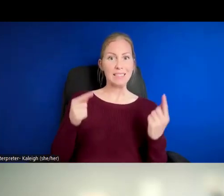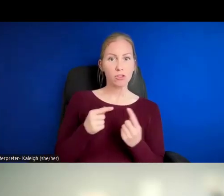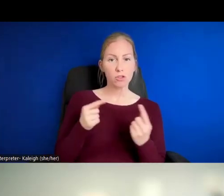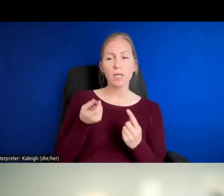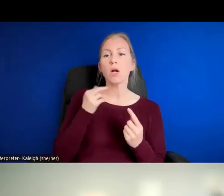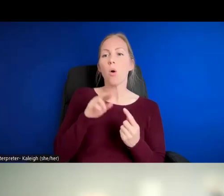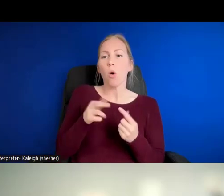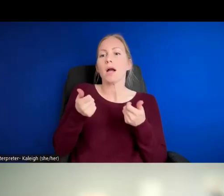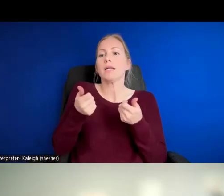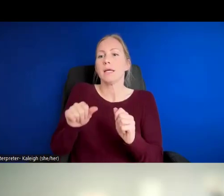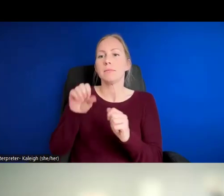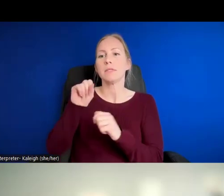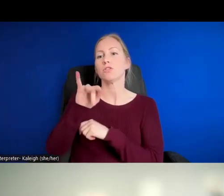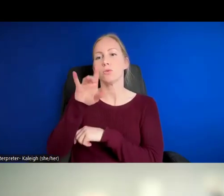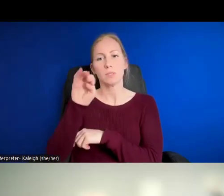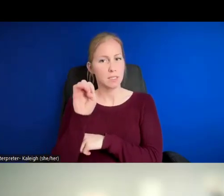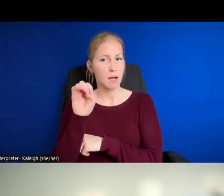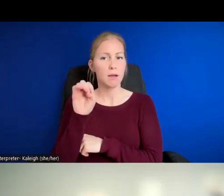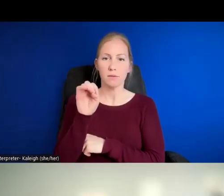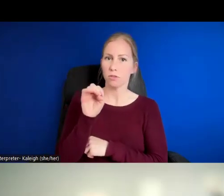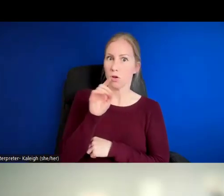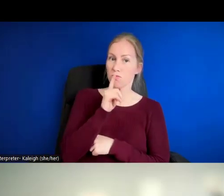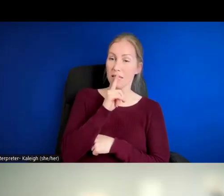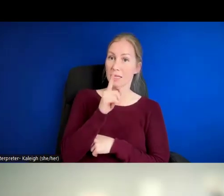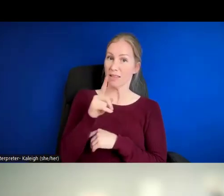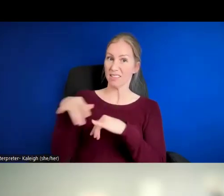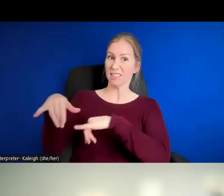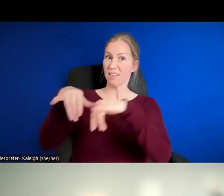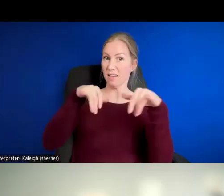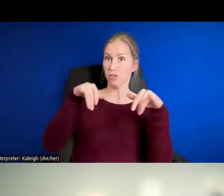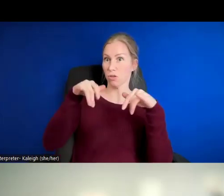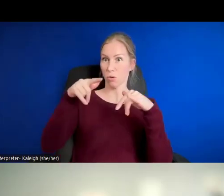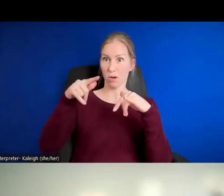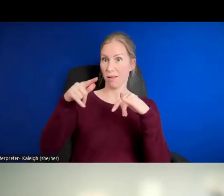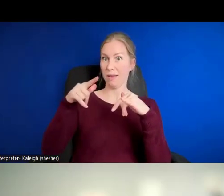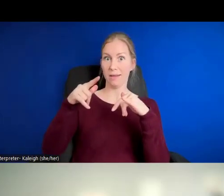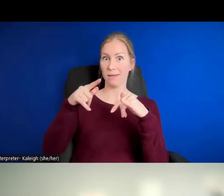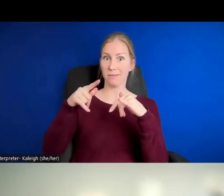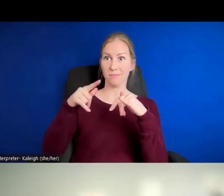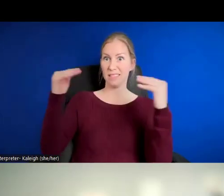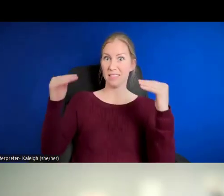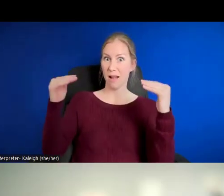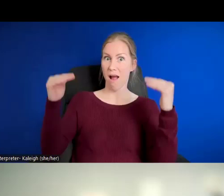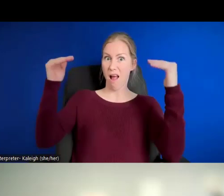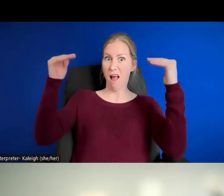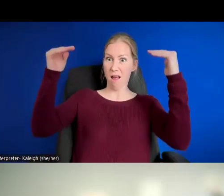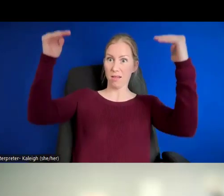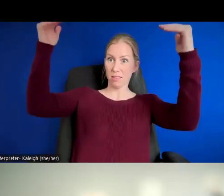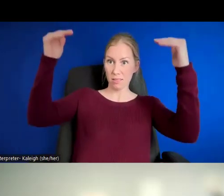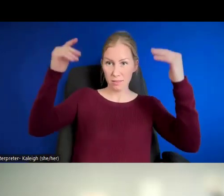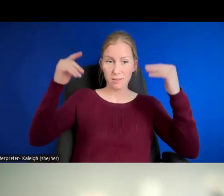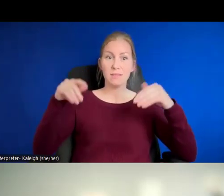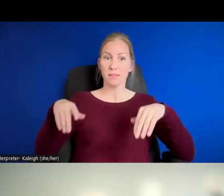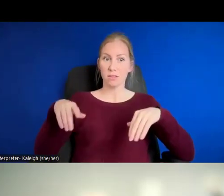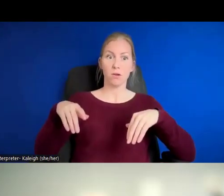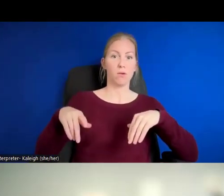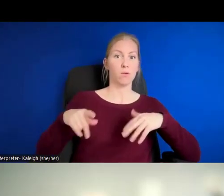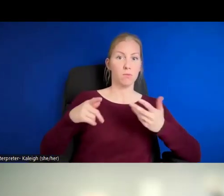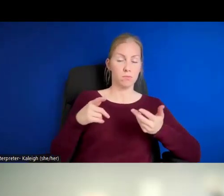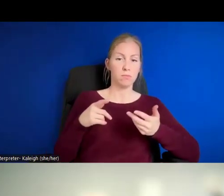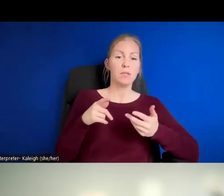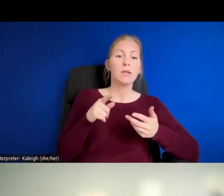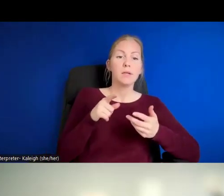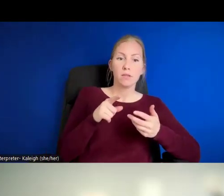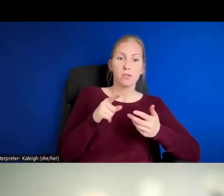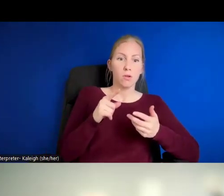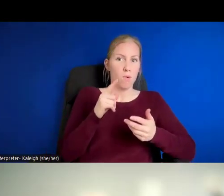So the bar is meant to be incredibly high. Why? Because of the reasons we just discussed, the